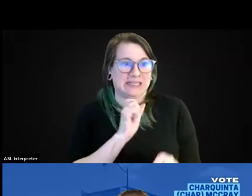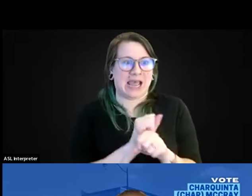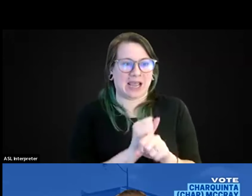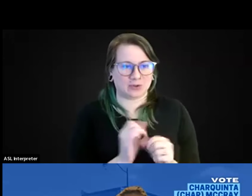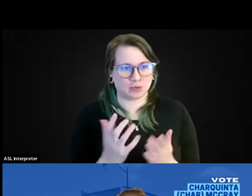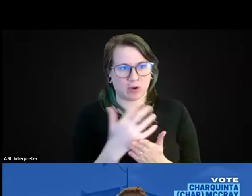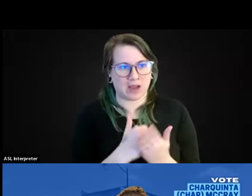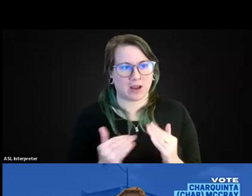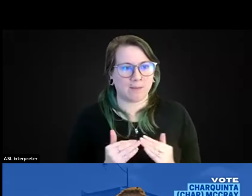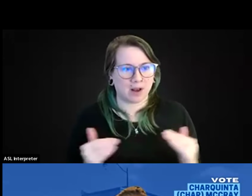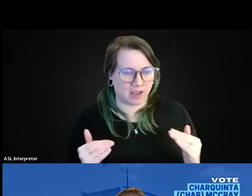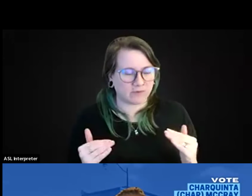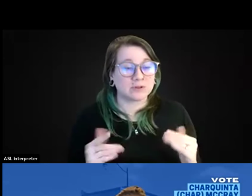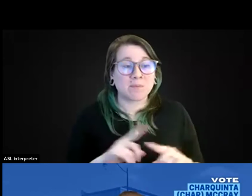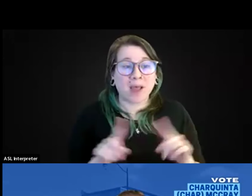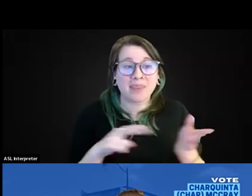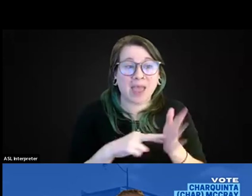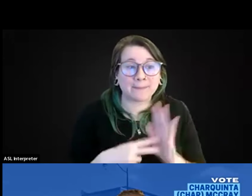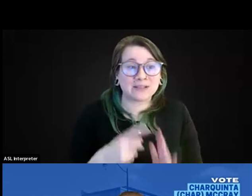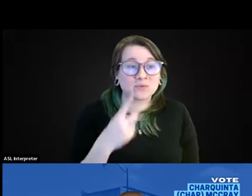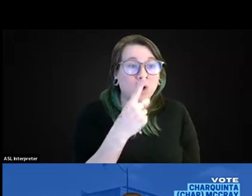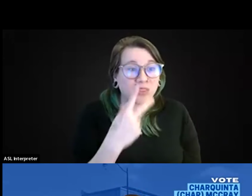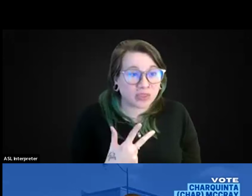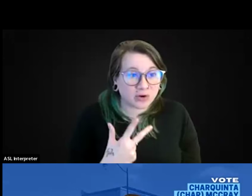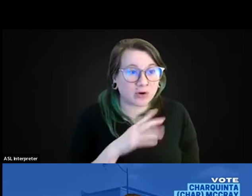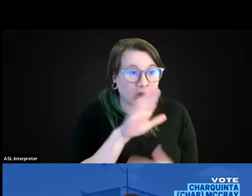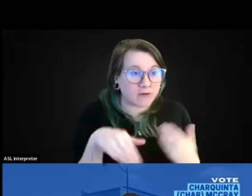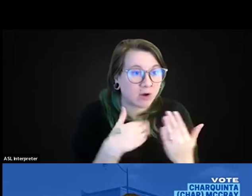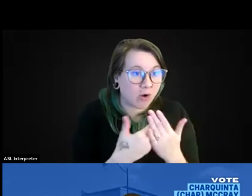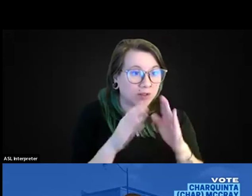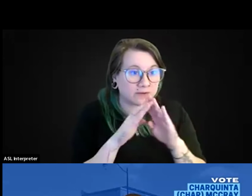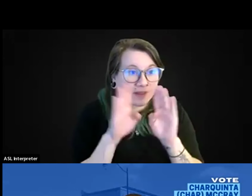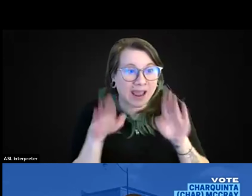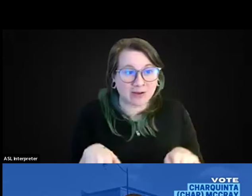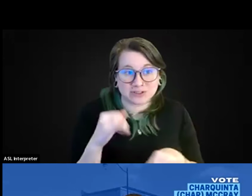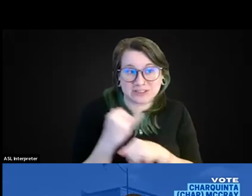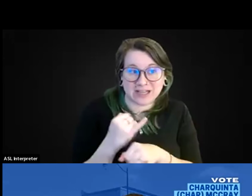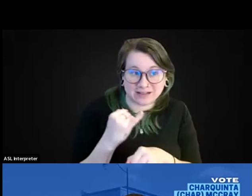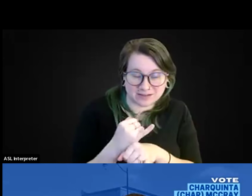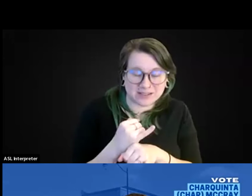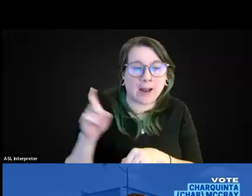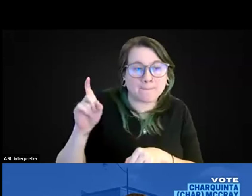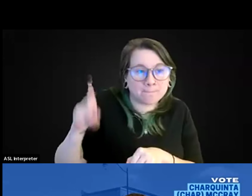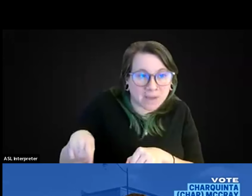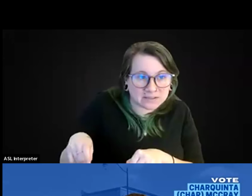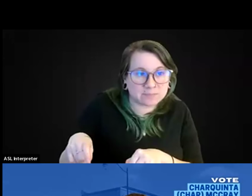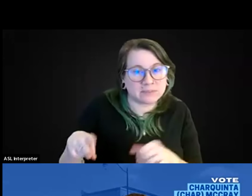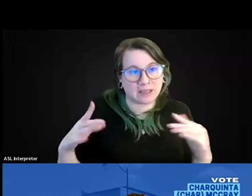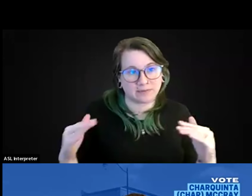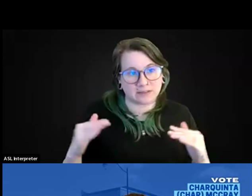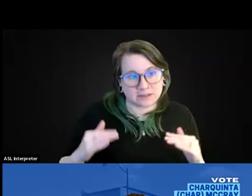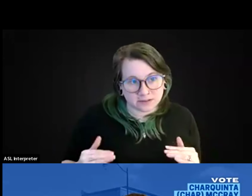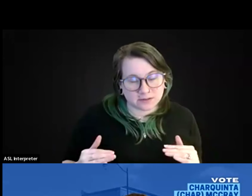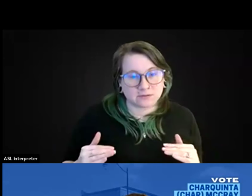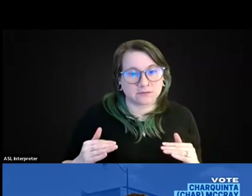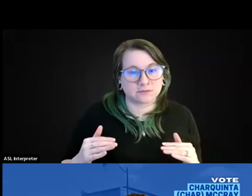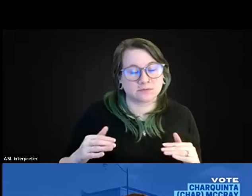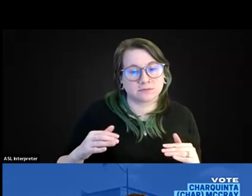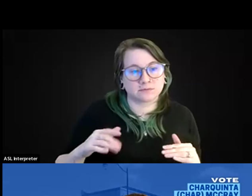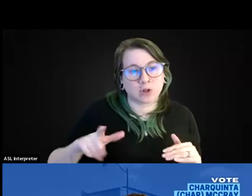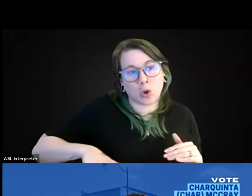are. But that means 1/3 of all of the housing units at the site have to be at this at